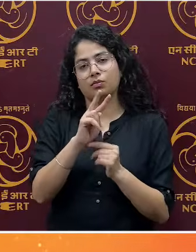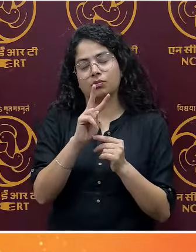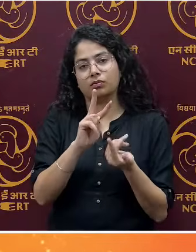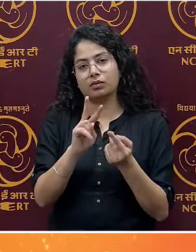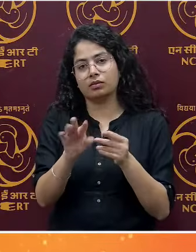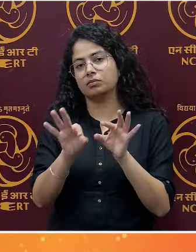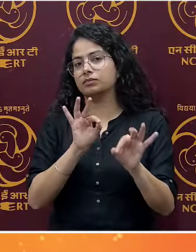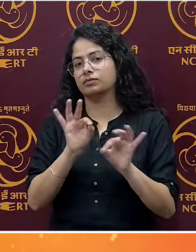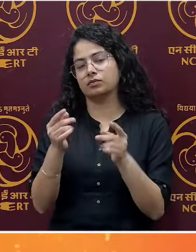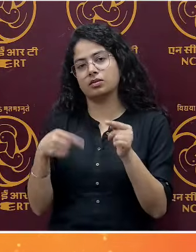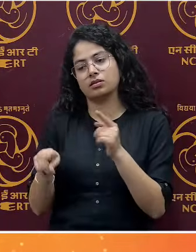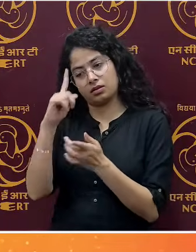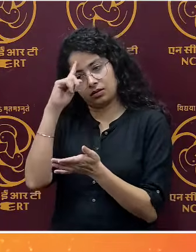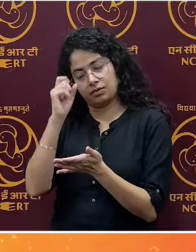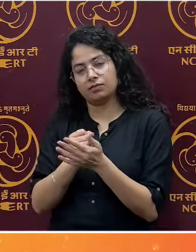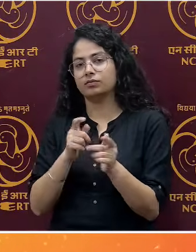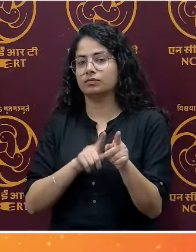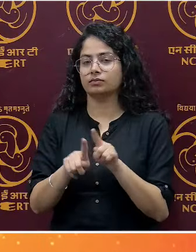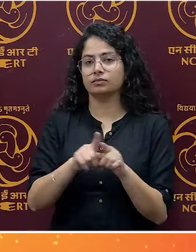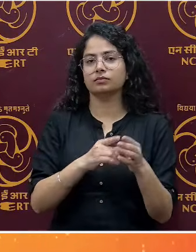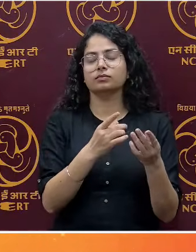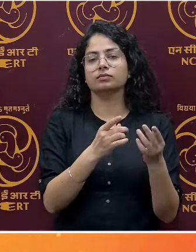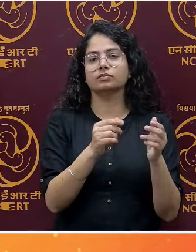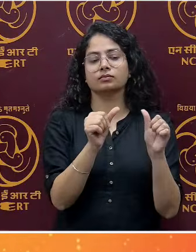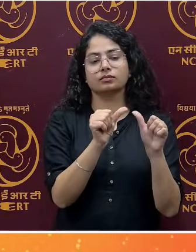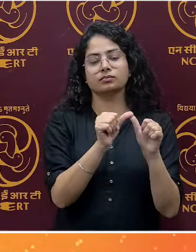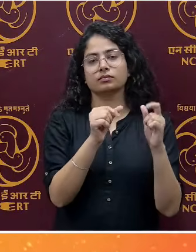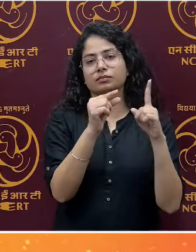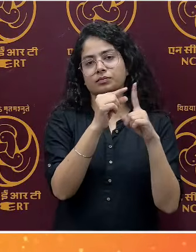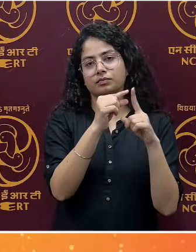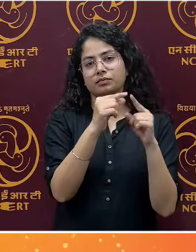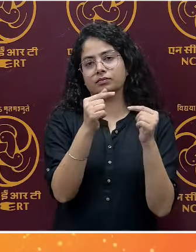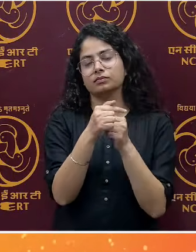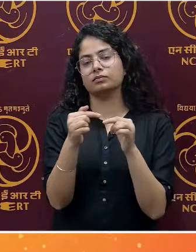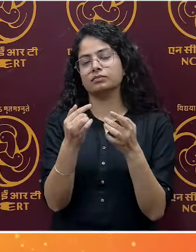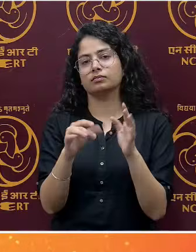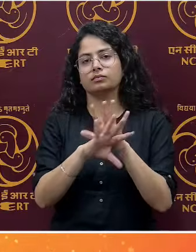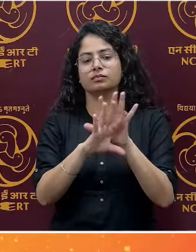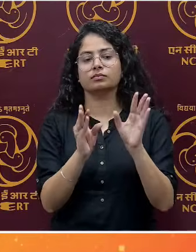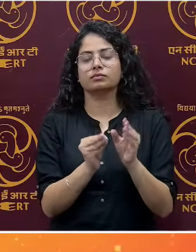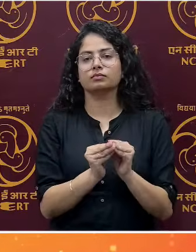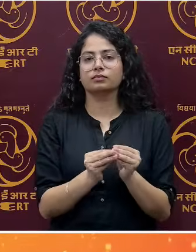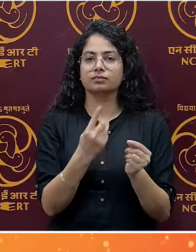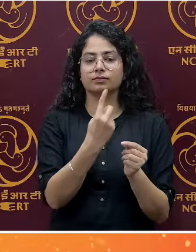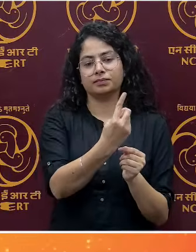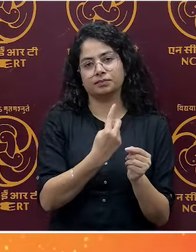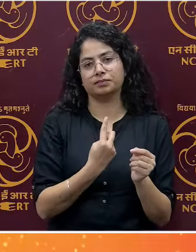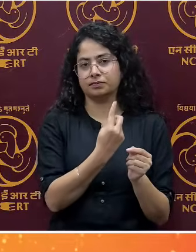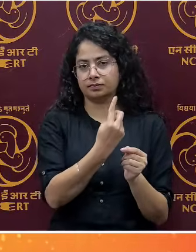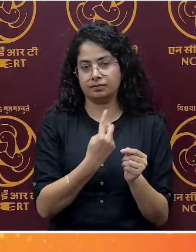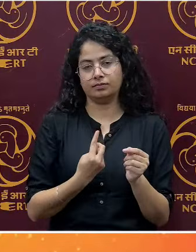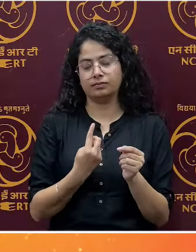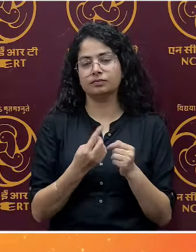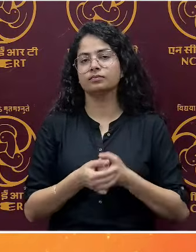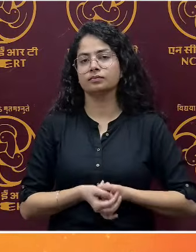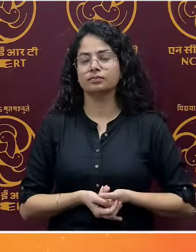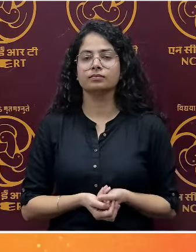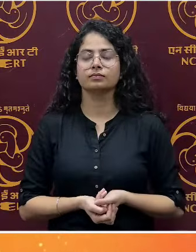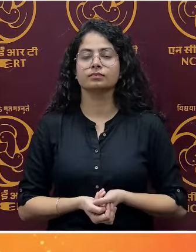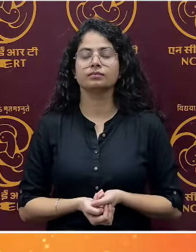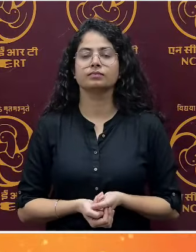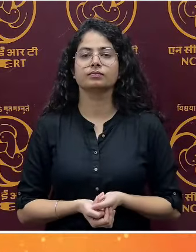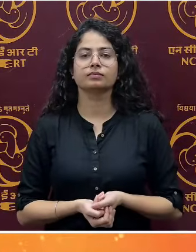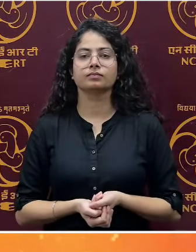take. Let's take amount, all these variables one by one, y, rate